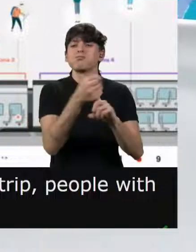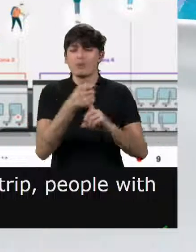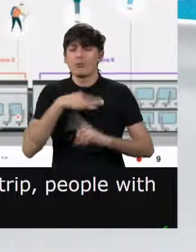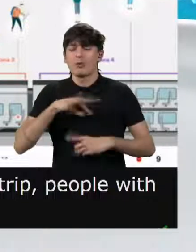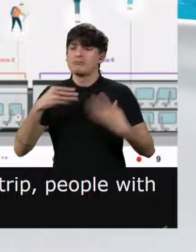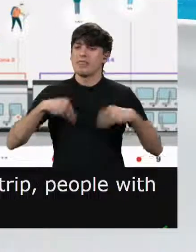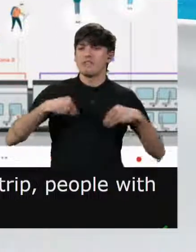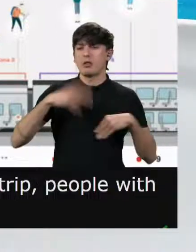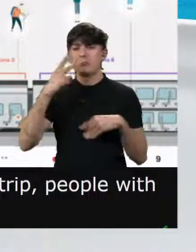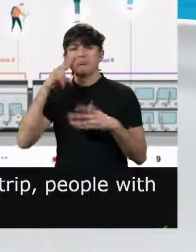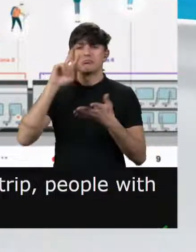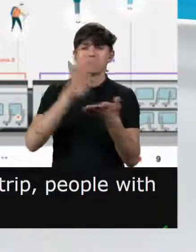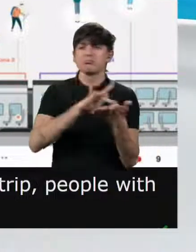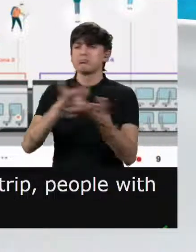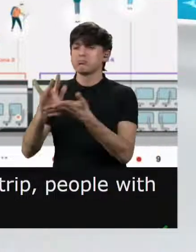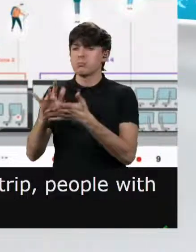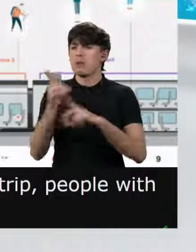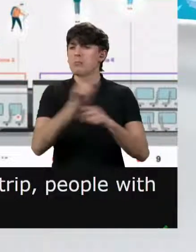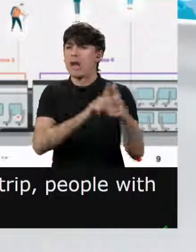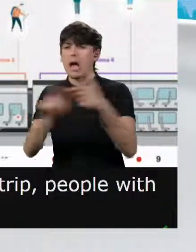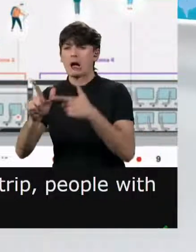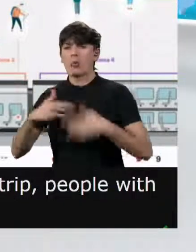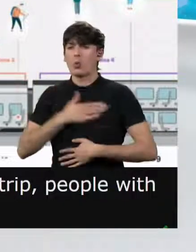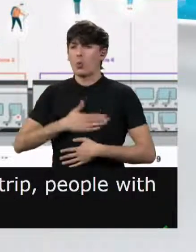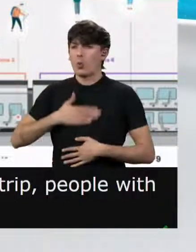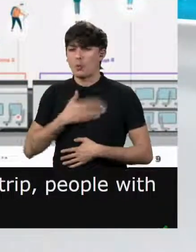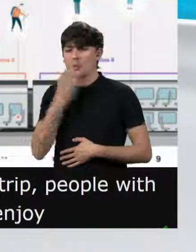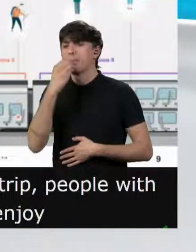to enjoy the trip.